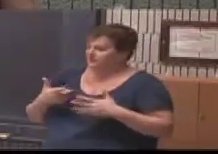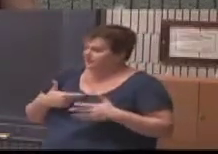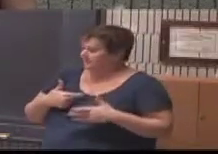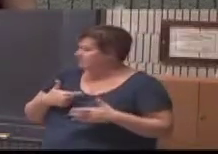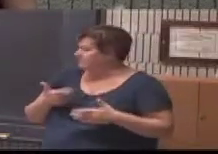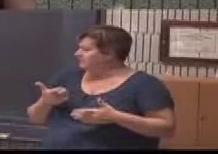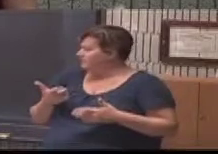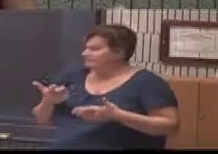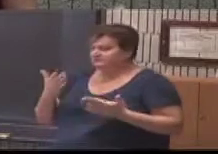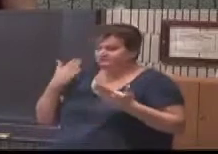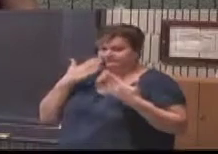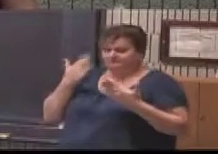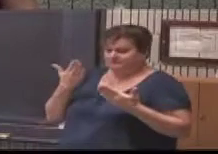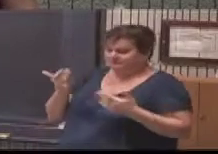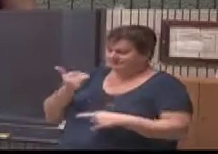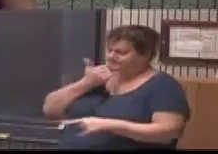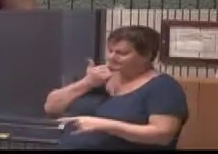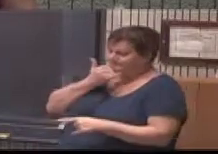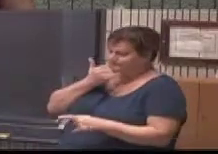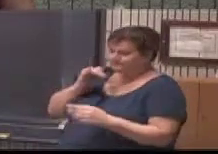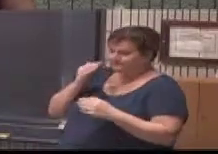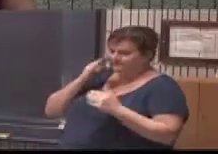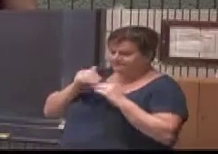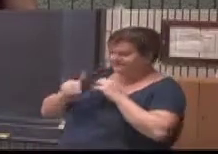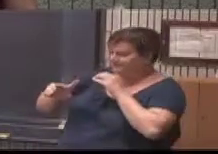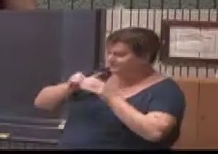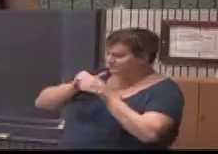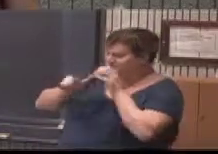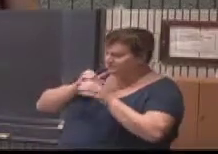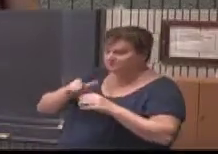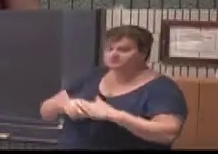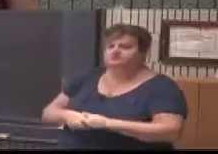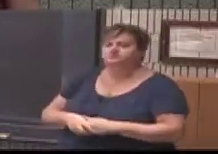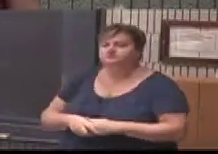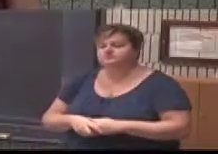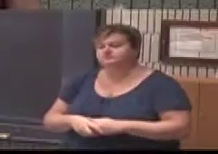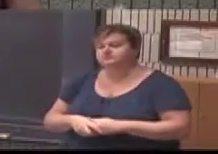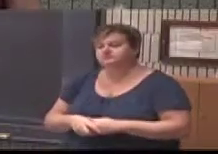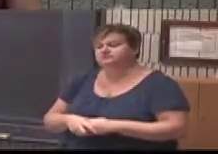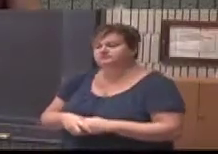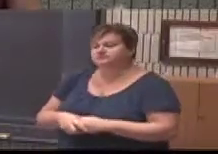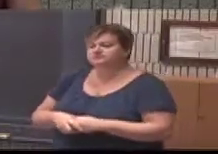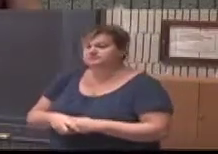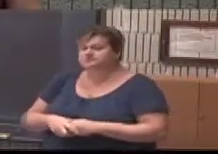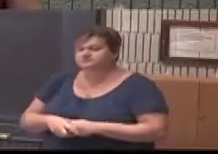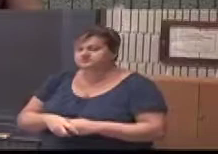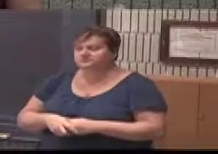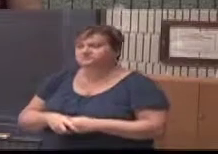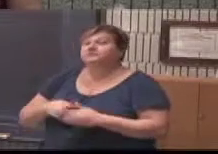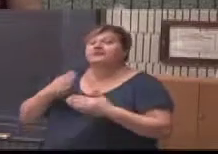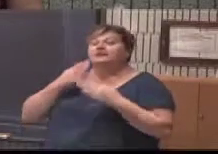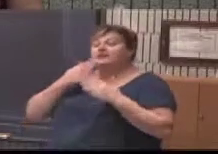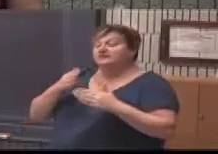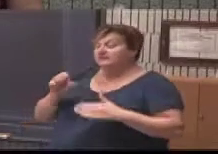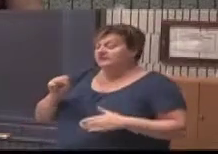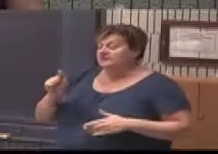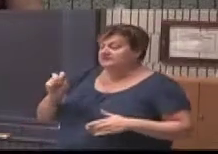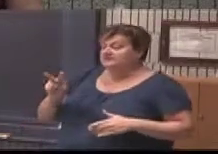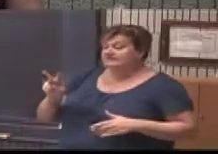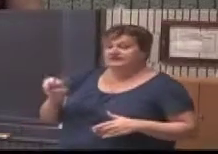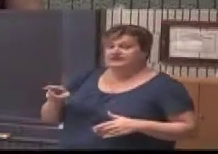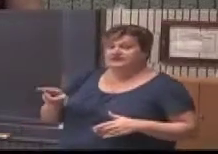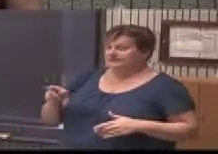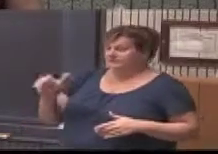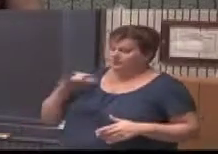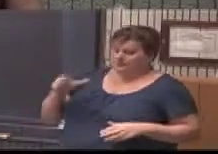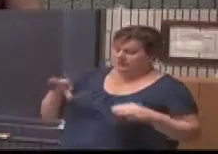fact that I didn't know what was wrong with them and I didn't know how to communicate with them. So thankfully, Steve would not take